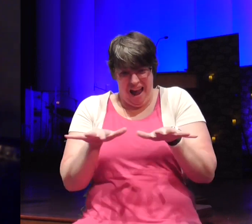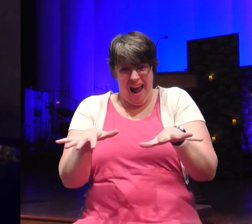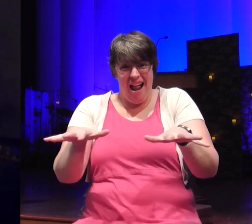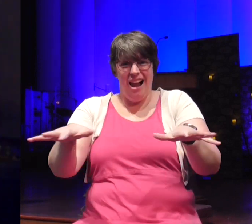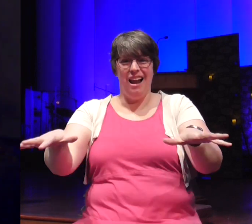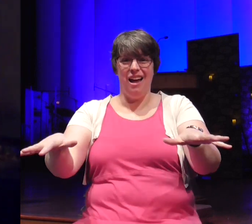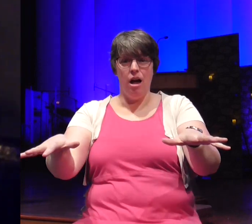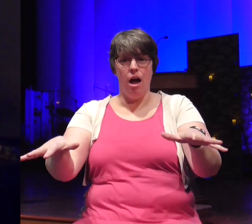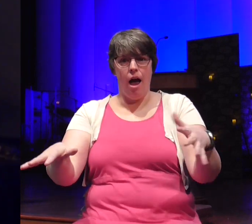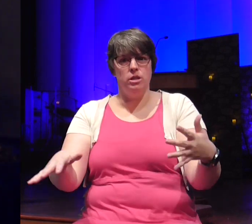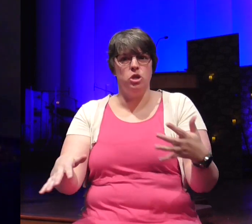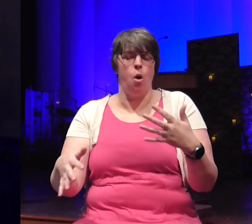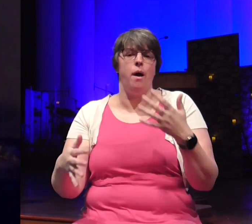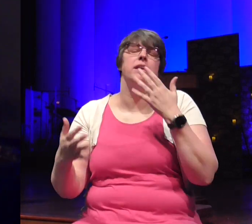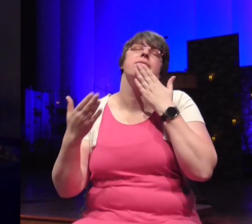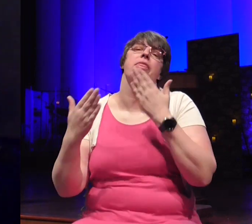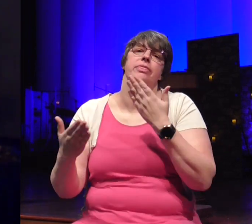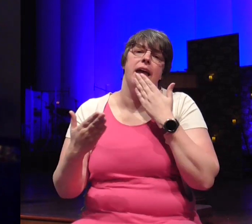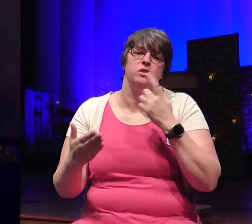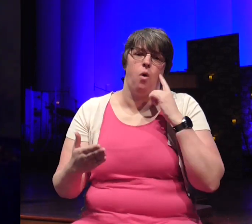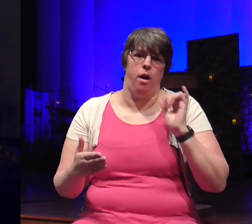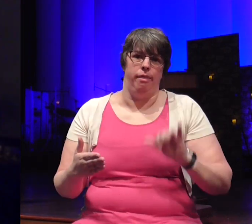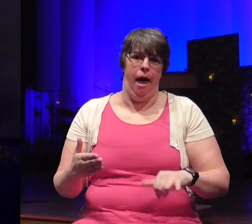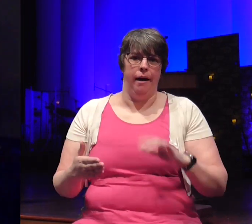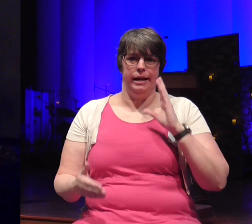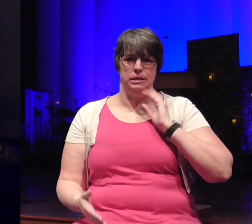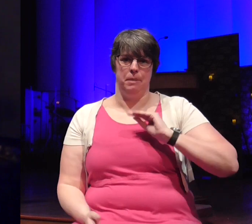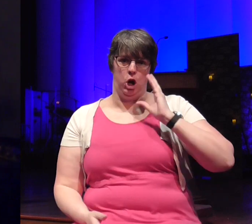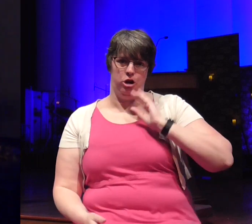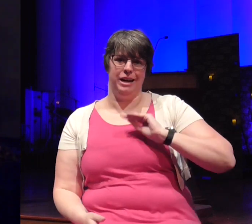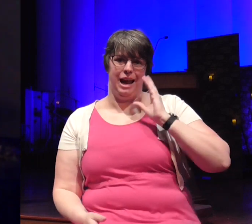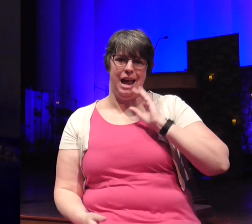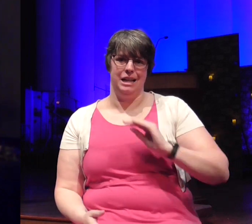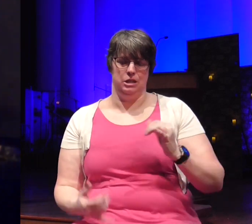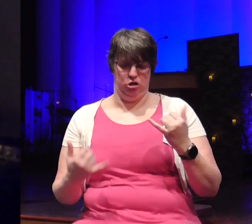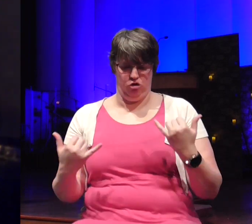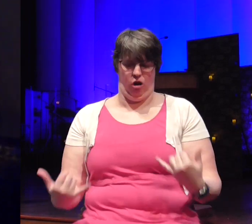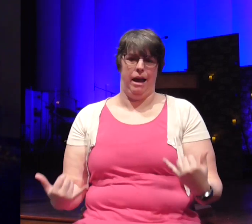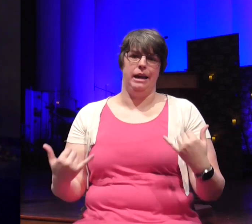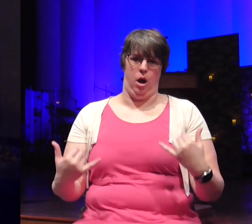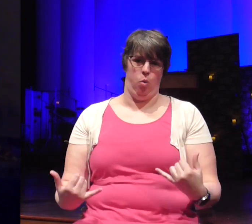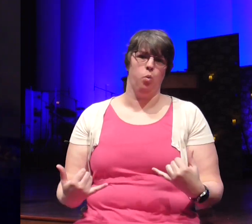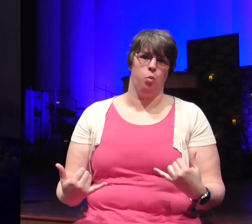for the healing of mind, body, and experiences, emotions, right here, right now,